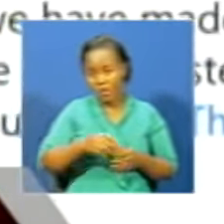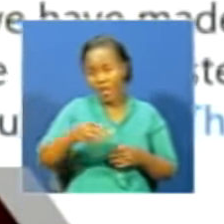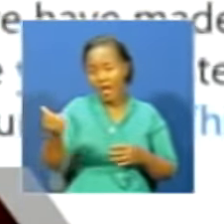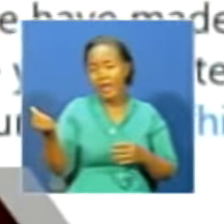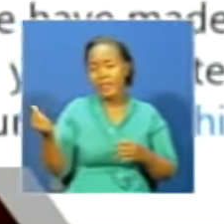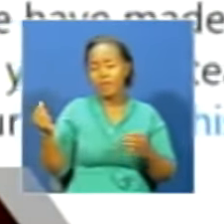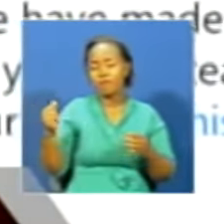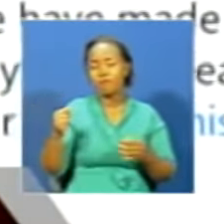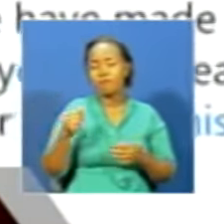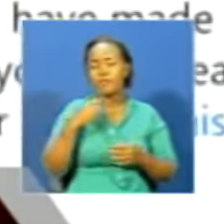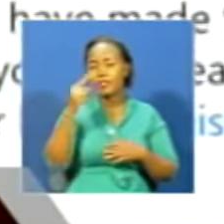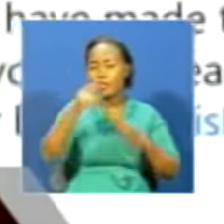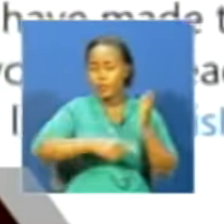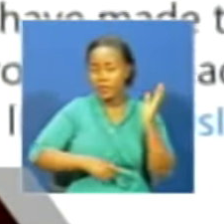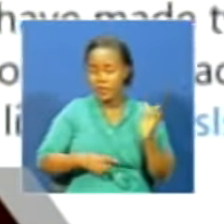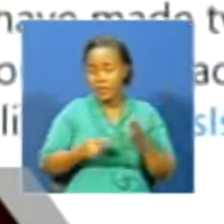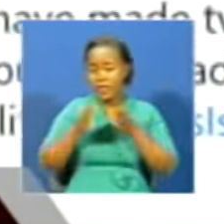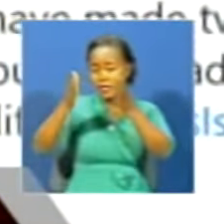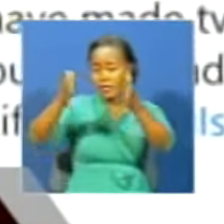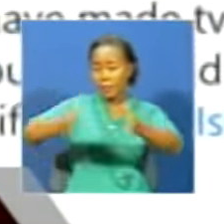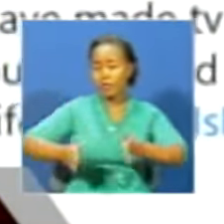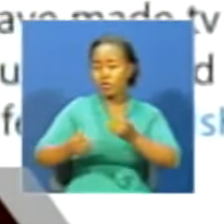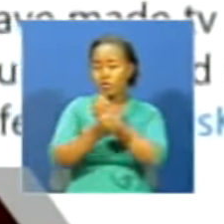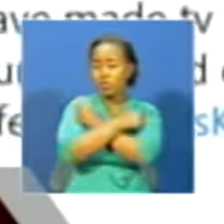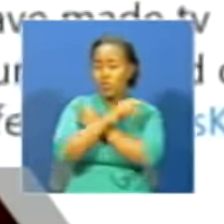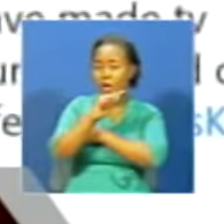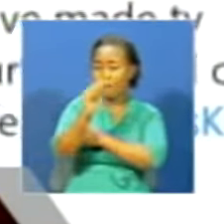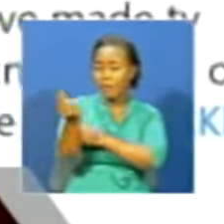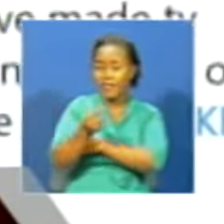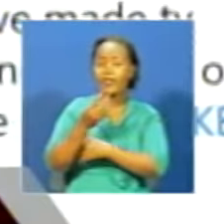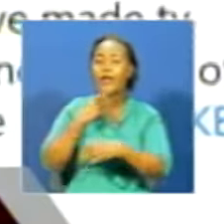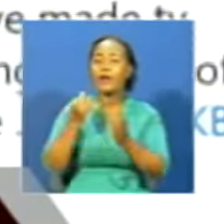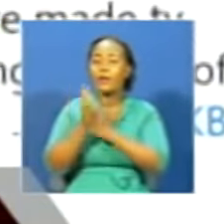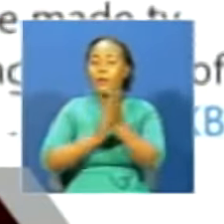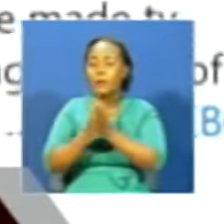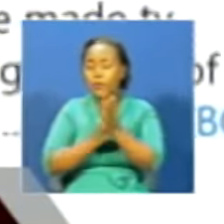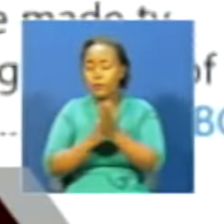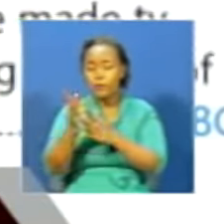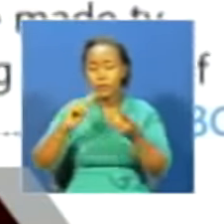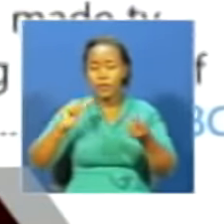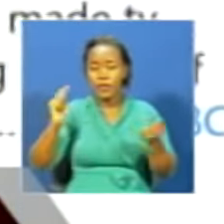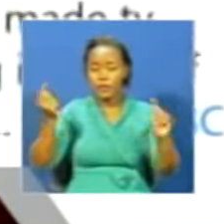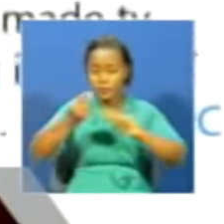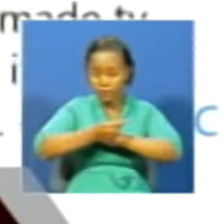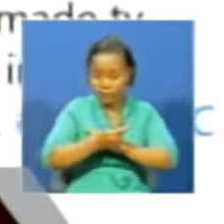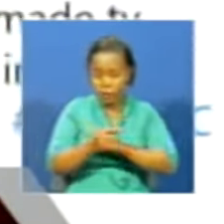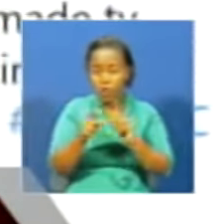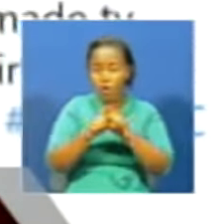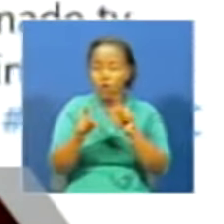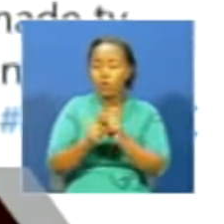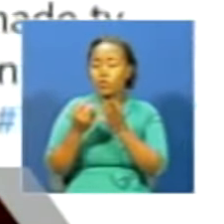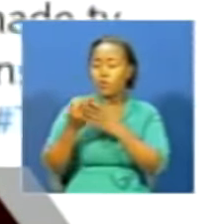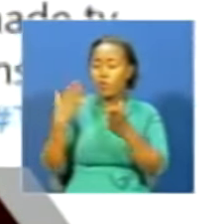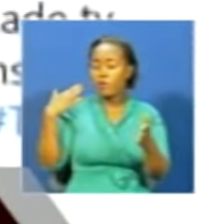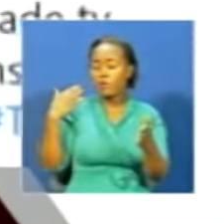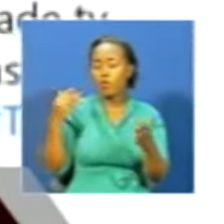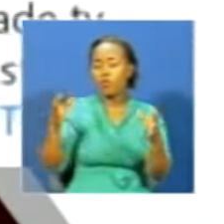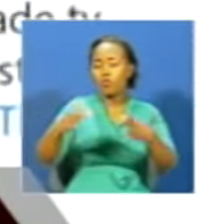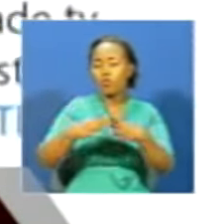as a patriotic Kenyan, I'm fully rooting for the revamped KBC. In the US and UK, news anchors work till past the age of